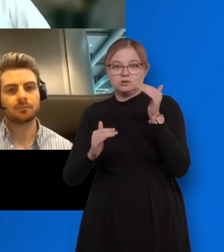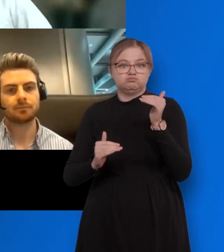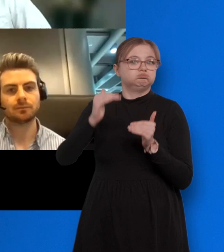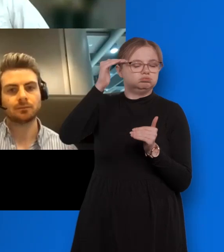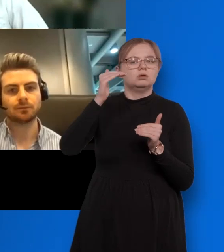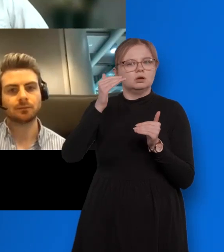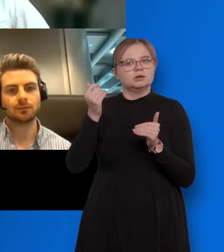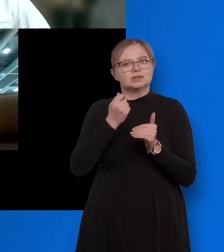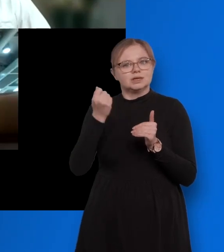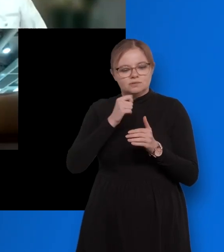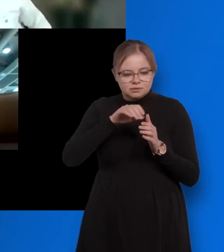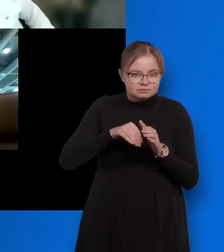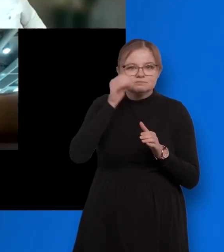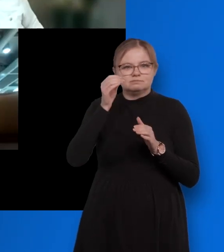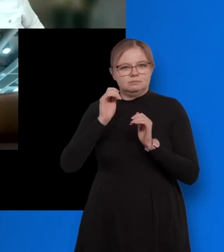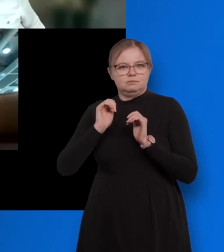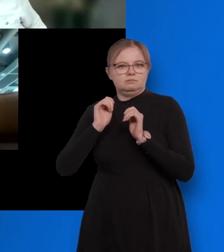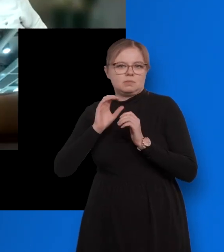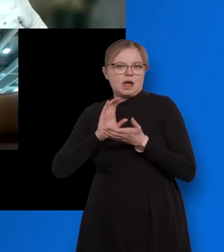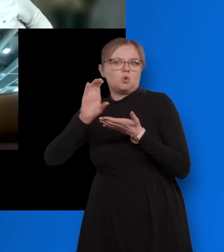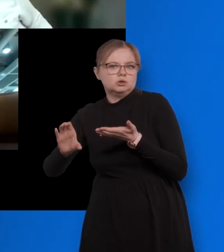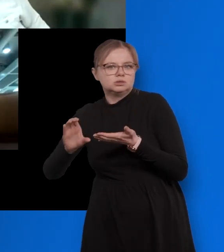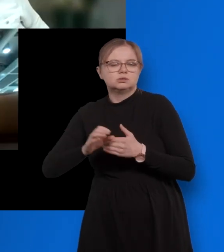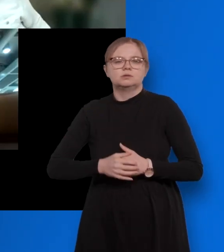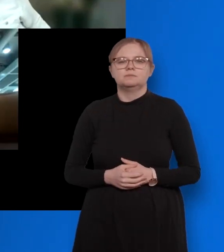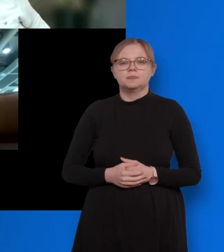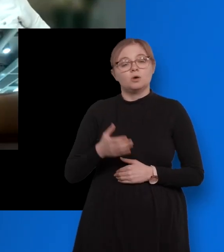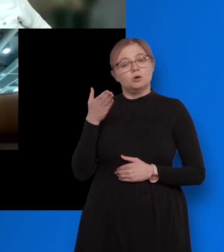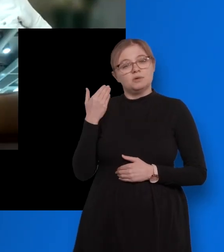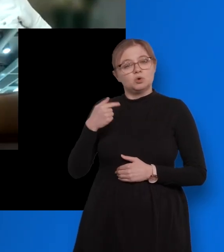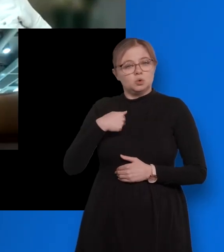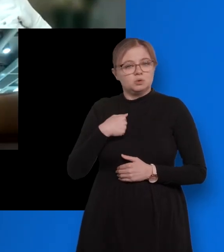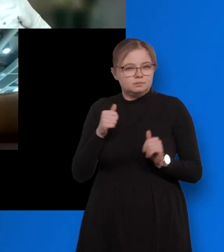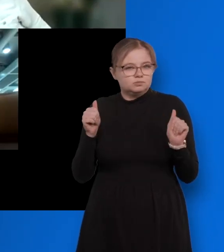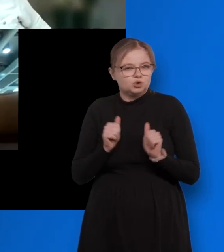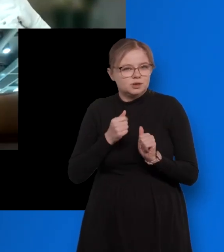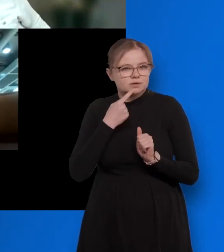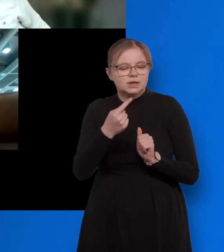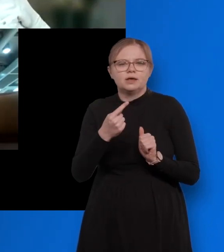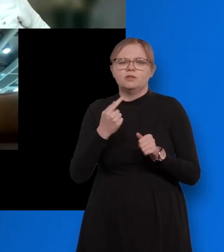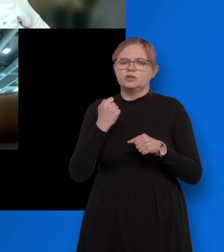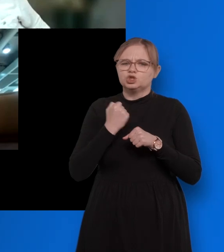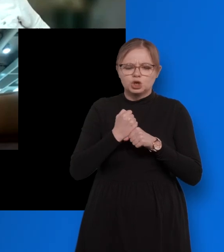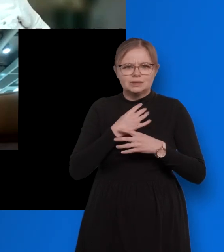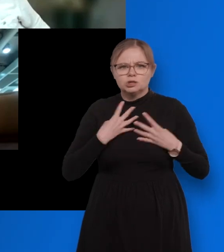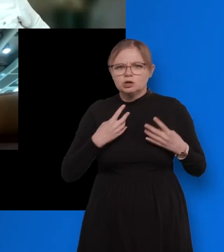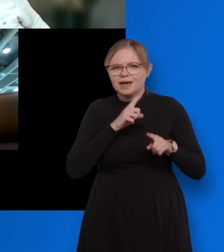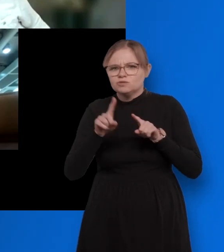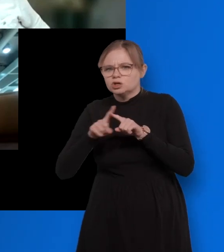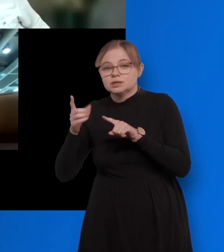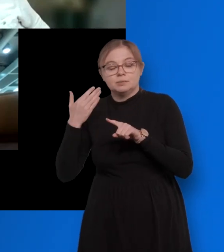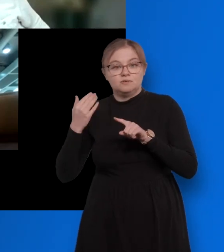successful in being awarded. And as I briefly alluded to, we have seen that the gender diversity, which was already